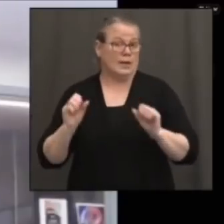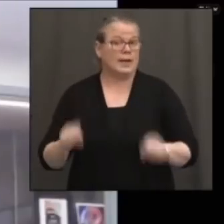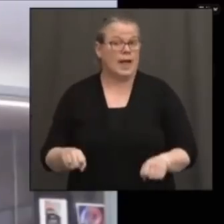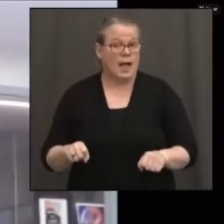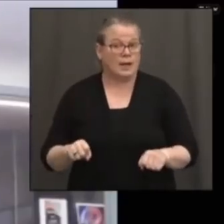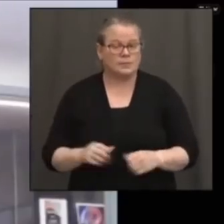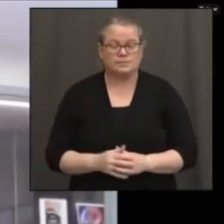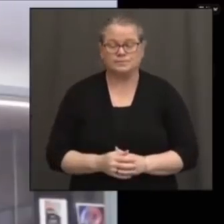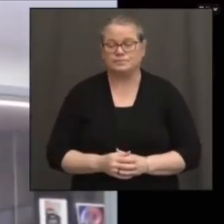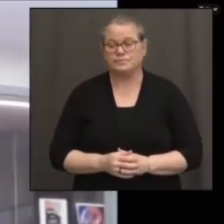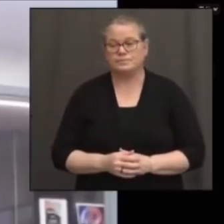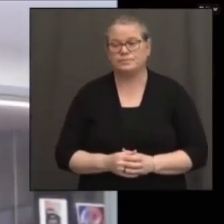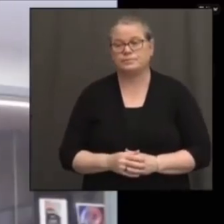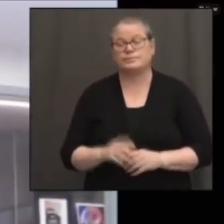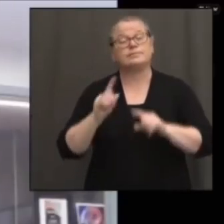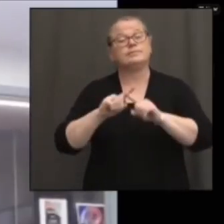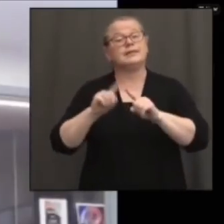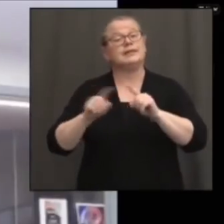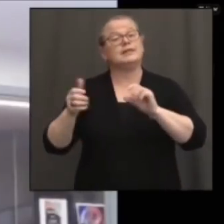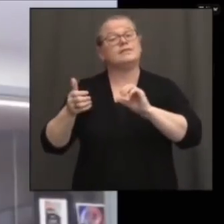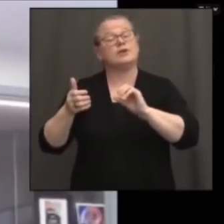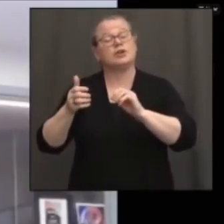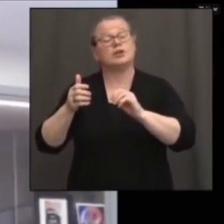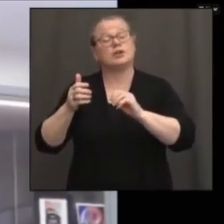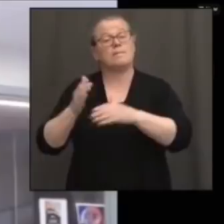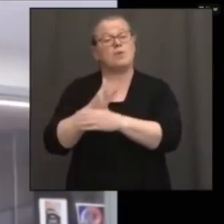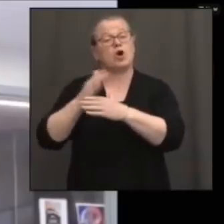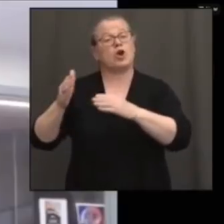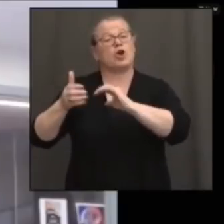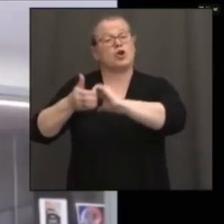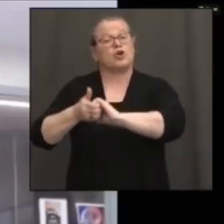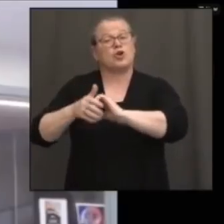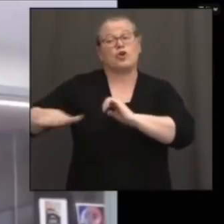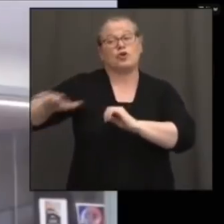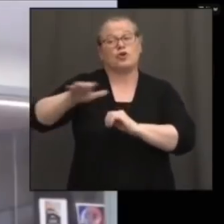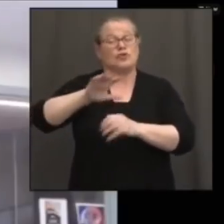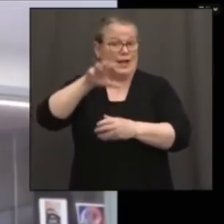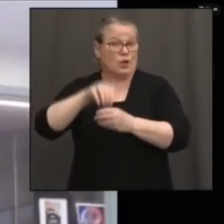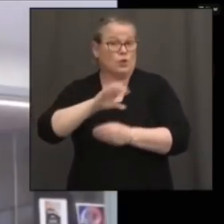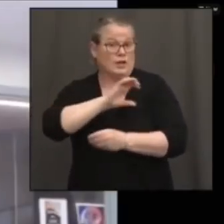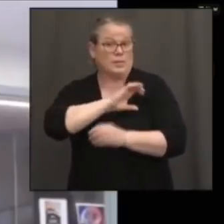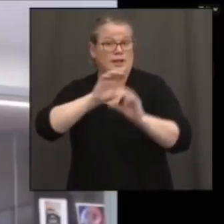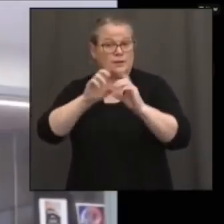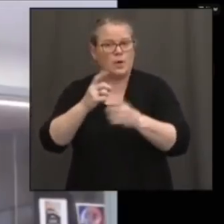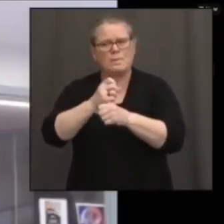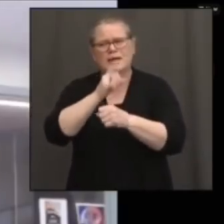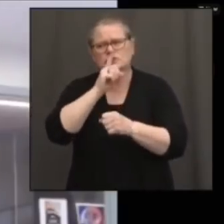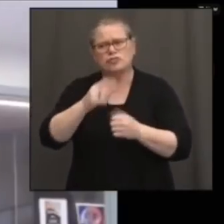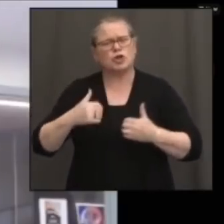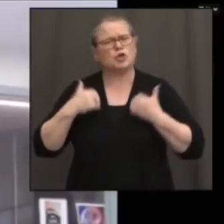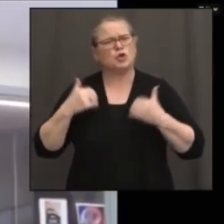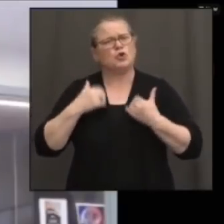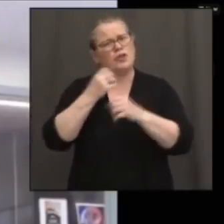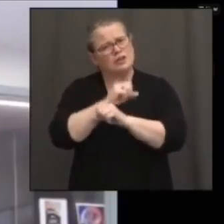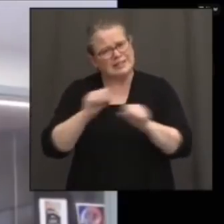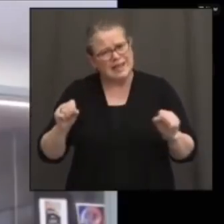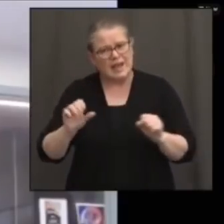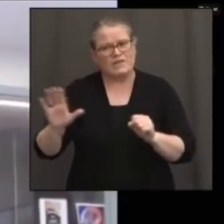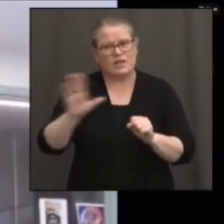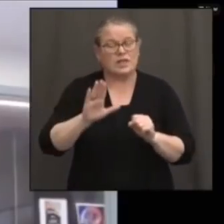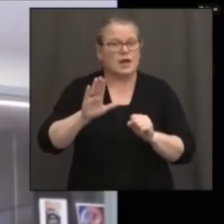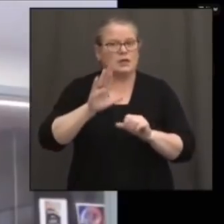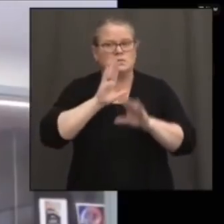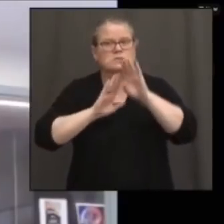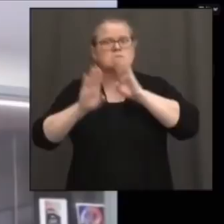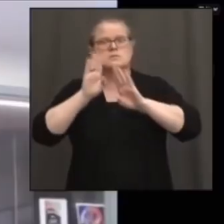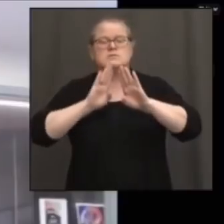community, including the police department, to make sure that our youth are safe and that they're able to navigate these obstacles and